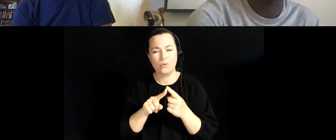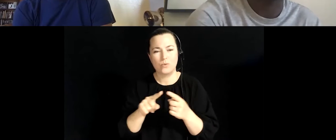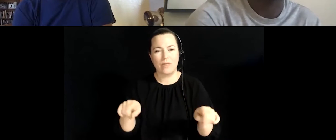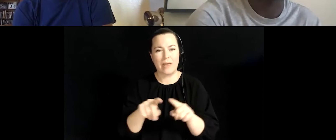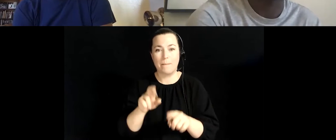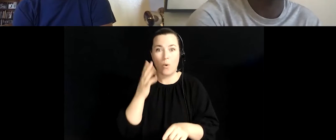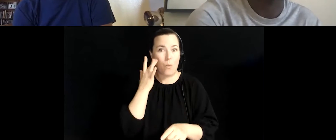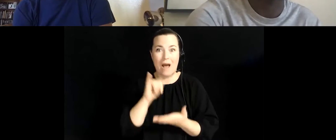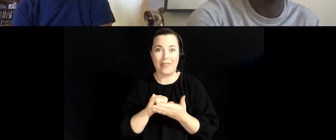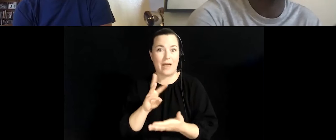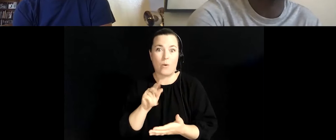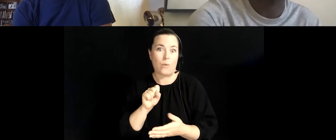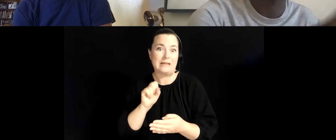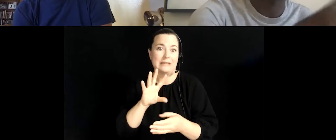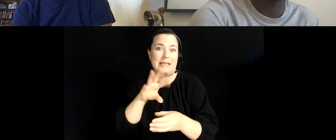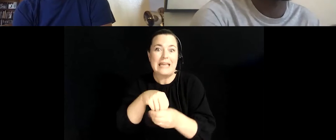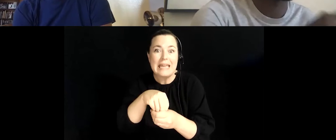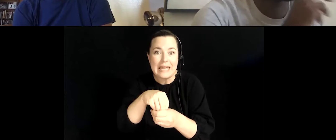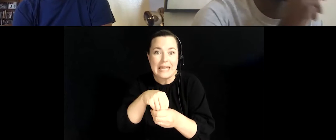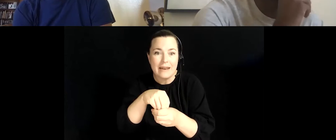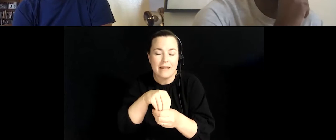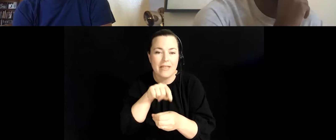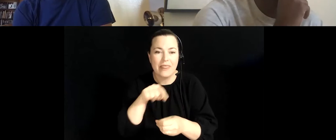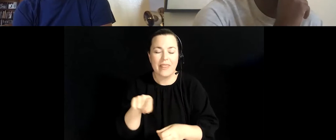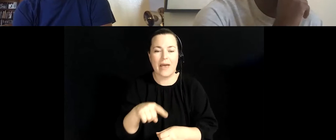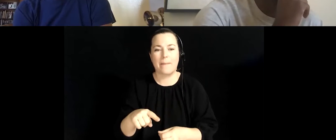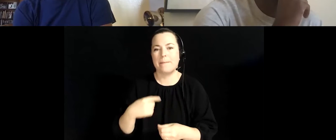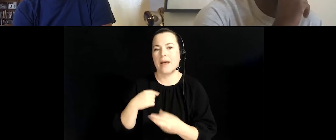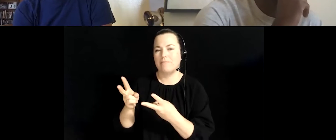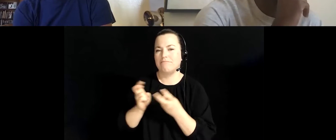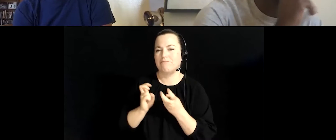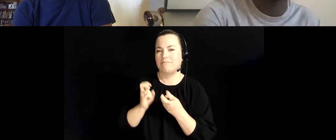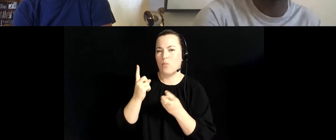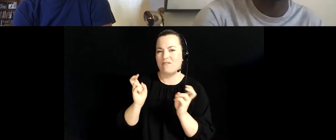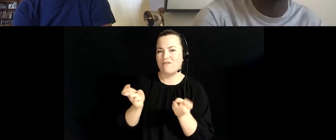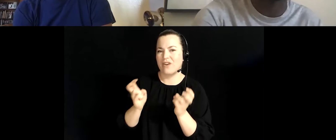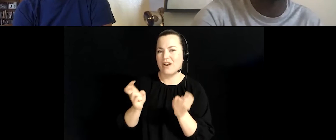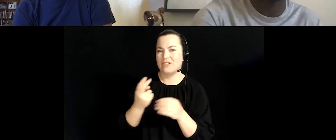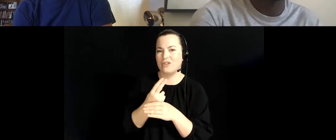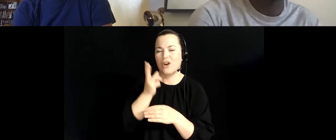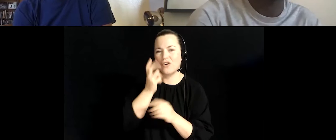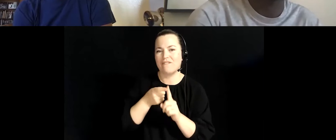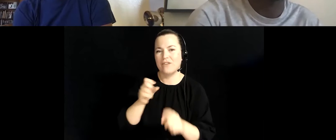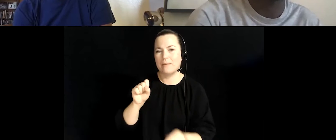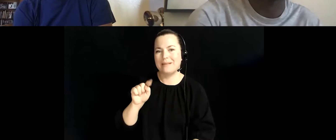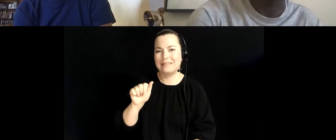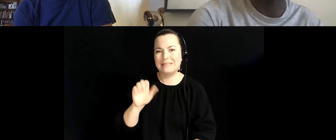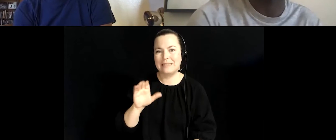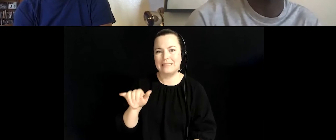being to use a phrase that I heard from Stacey Milburn,